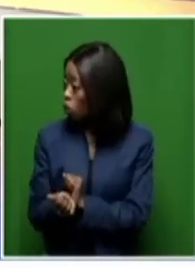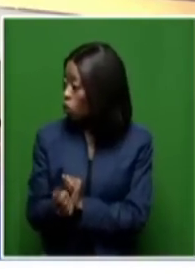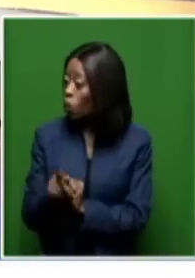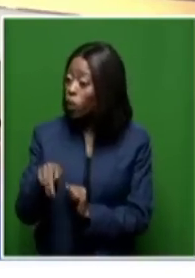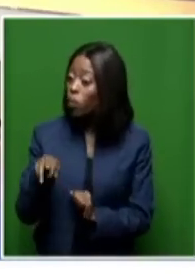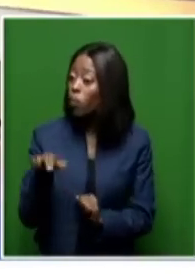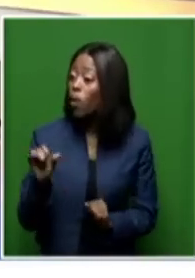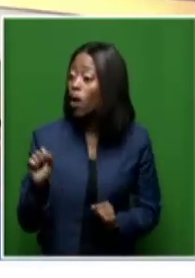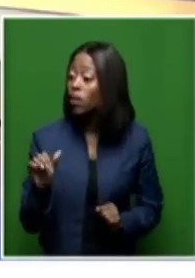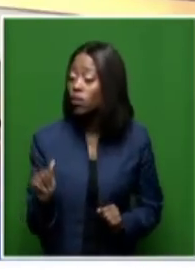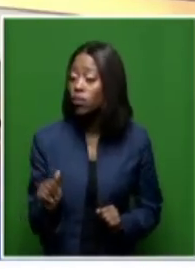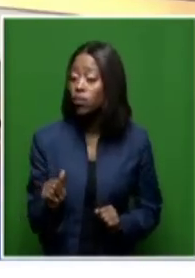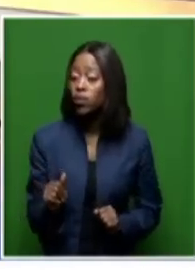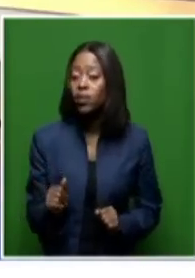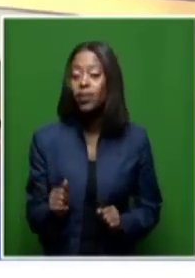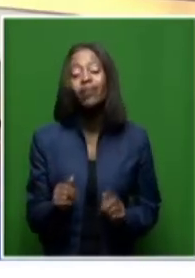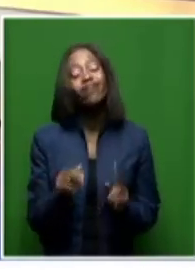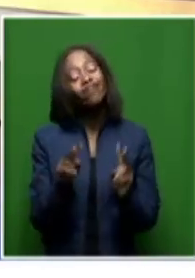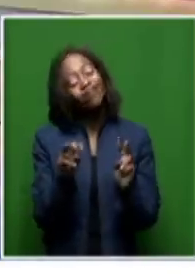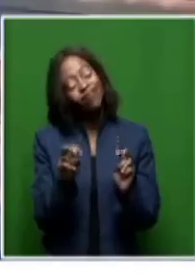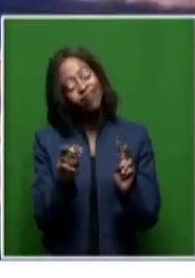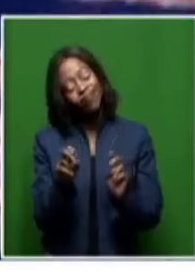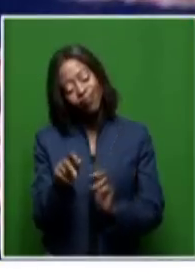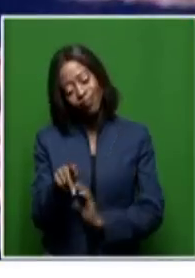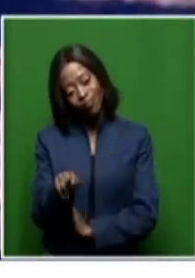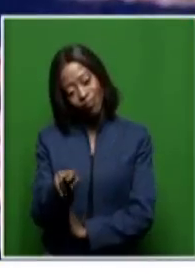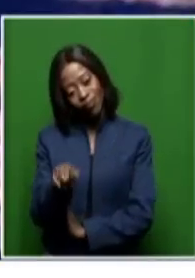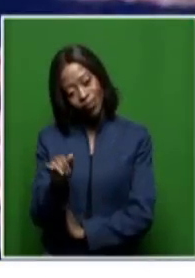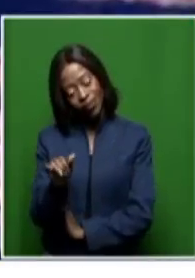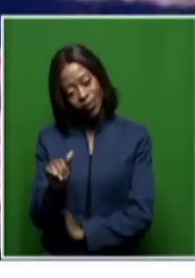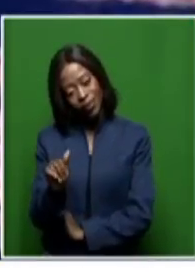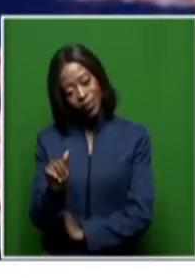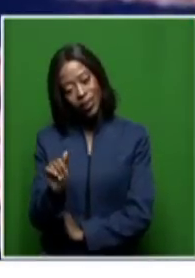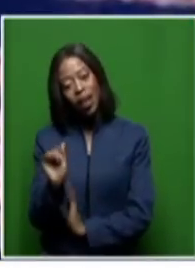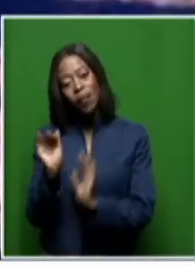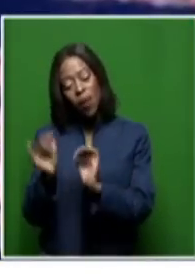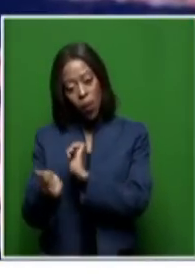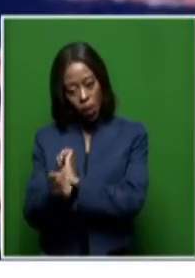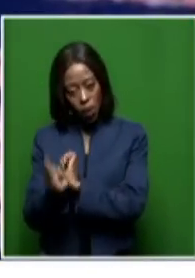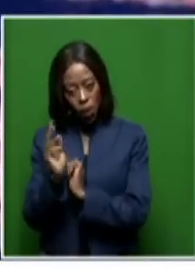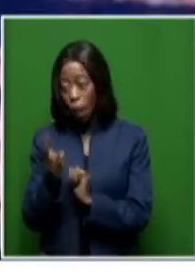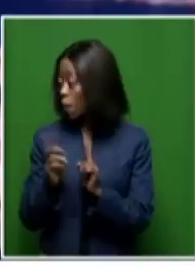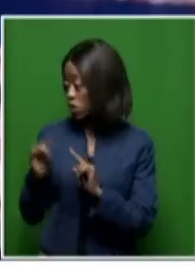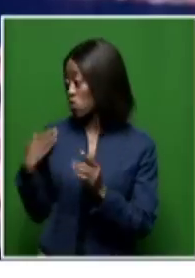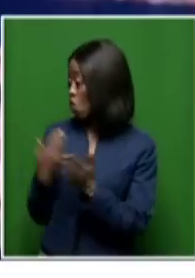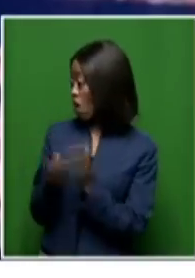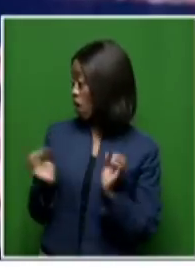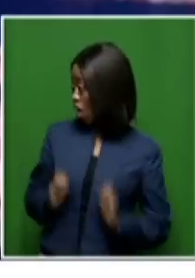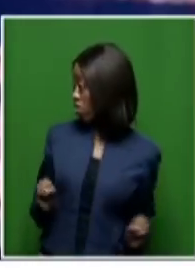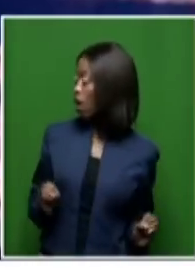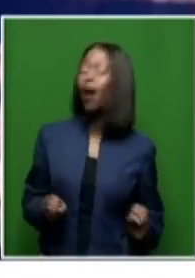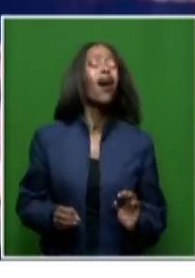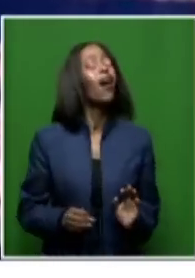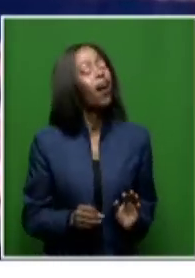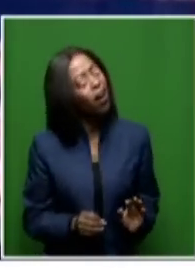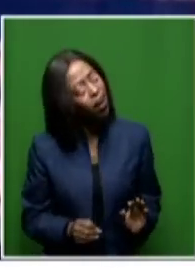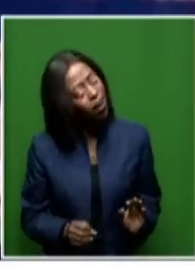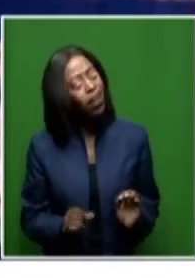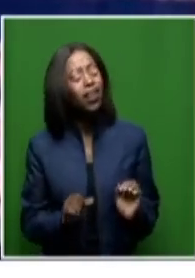PRASA? With regard to PRASA, people will be arrested. But so nobody has been arrested yet? Of